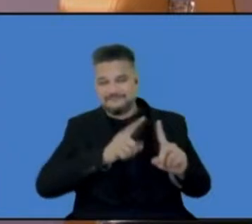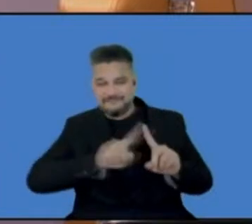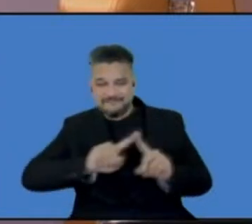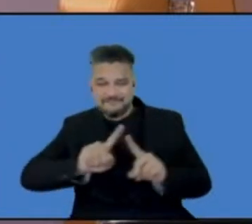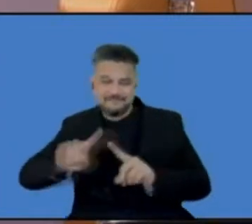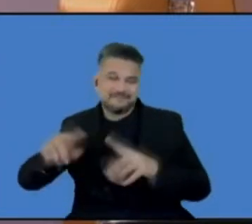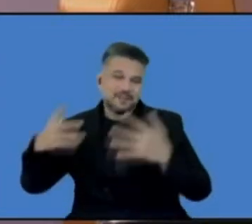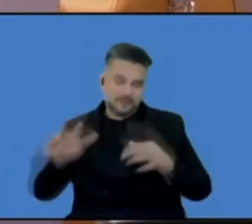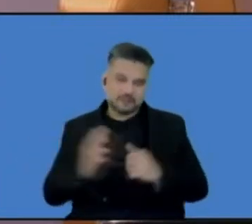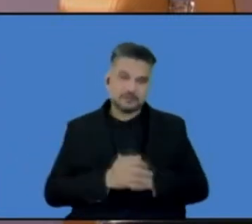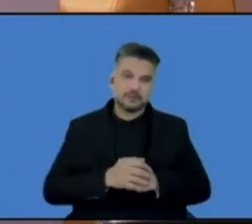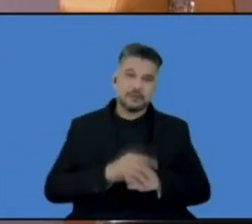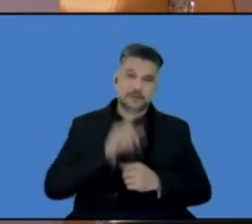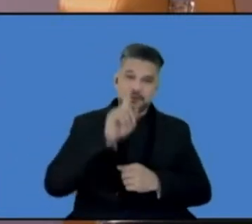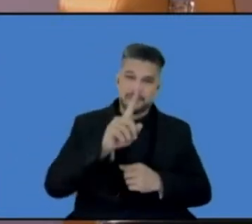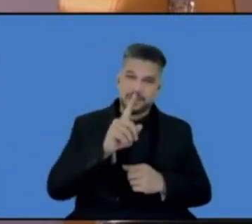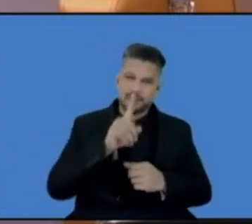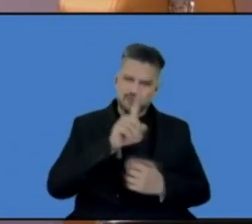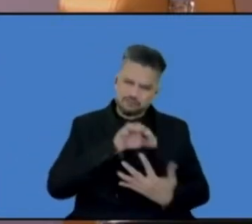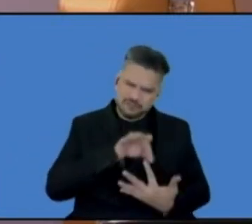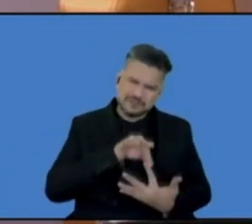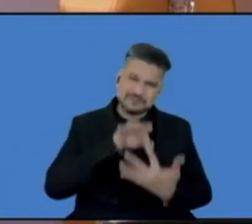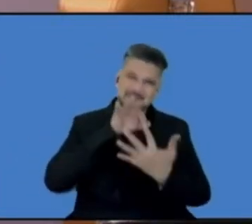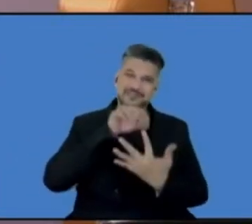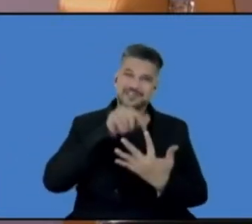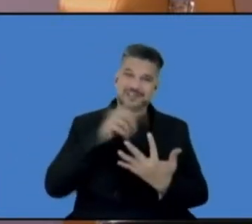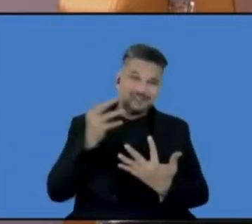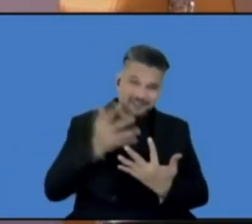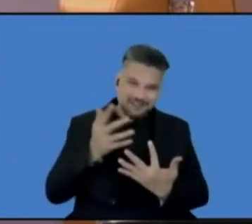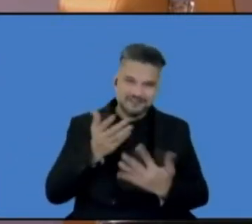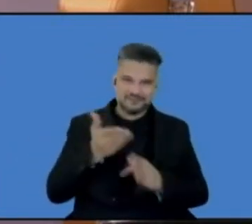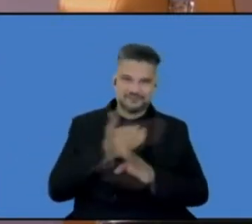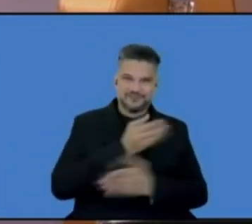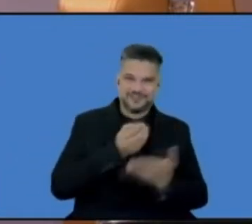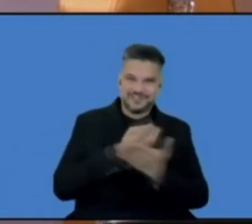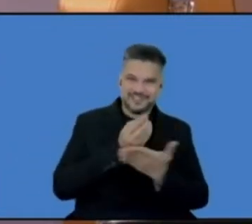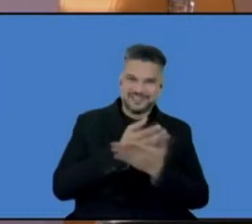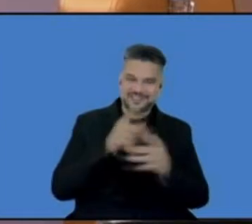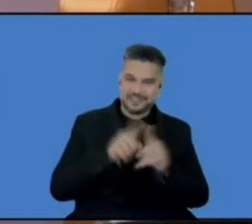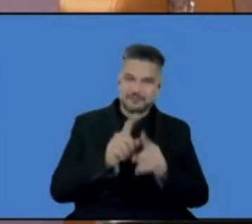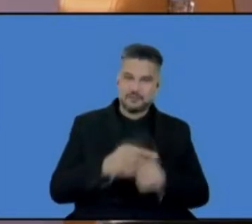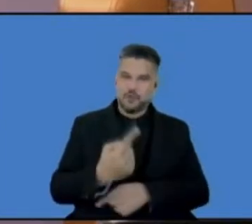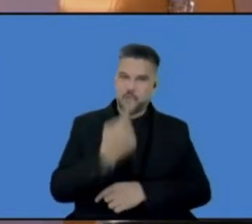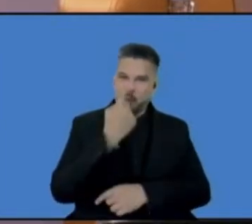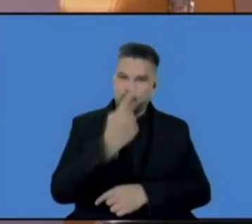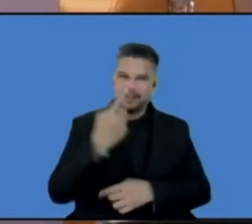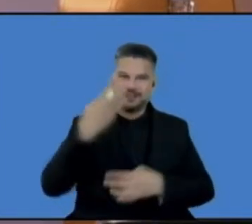Data Migrasi, that the launch of that One Data International